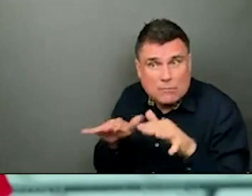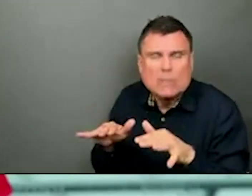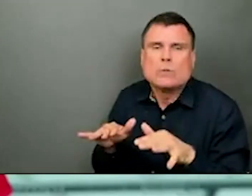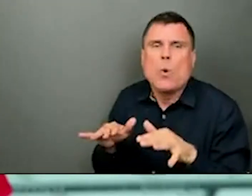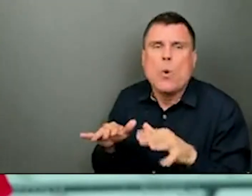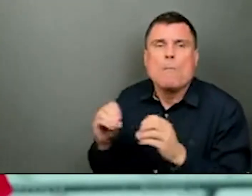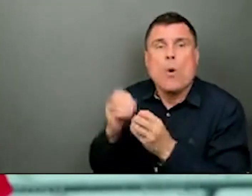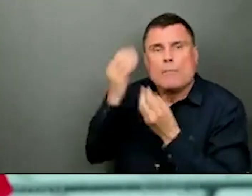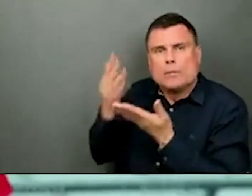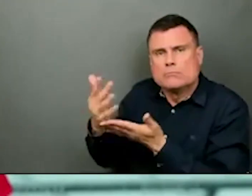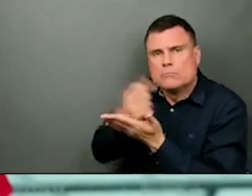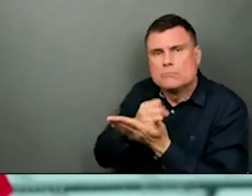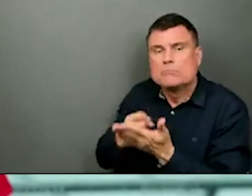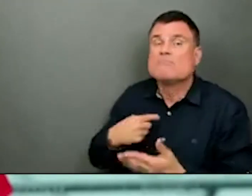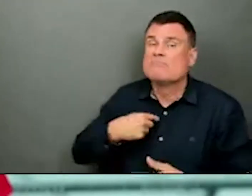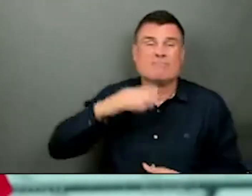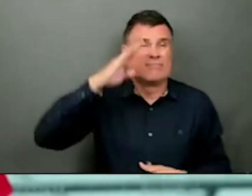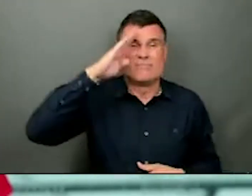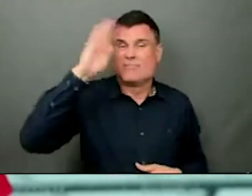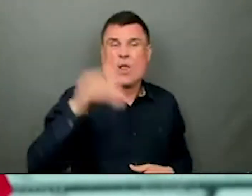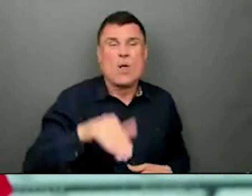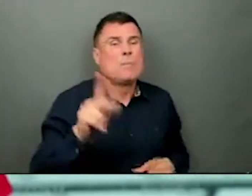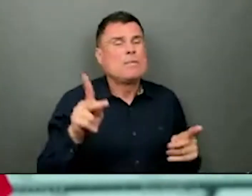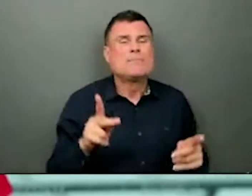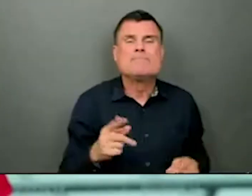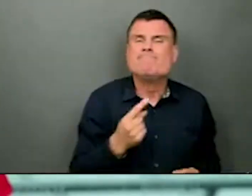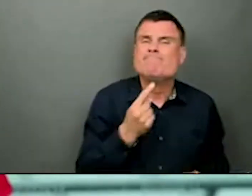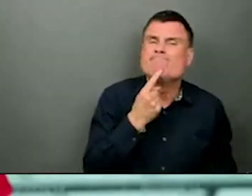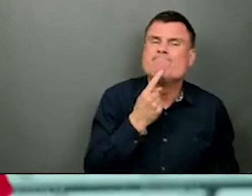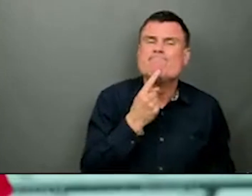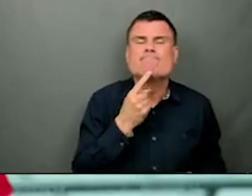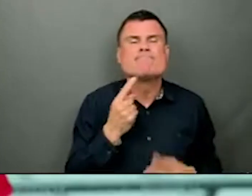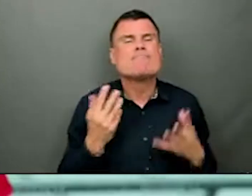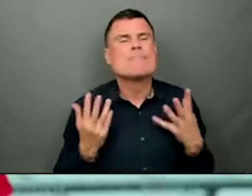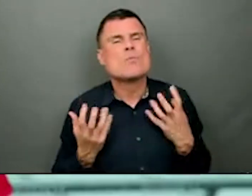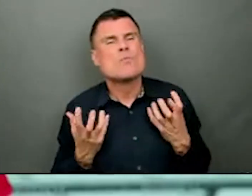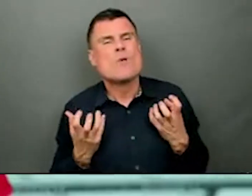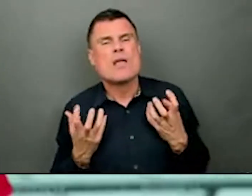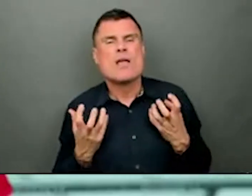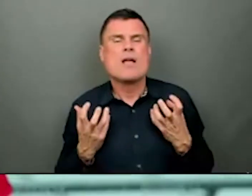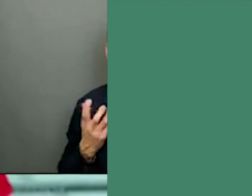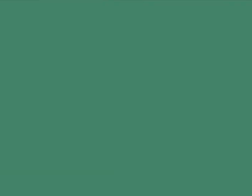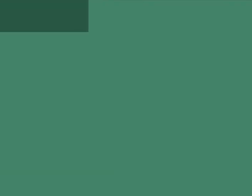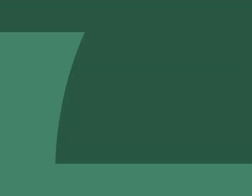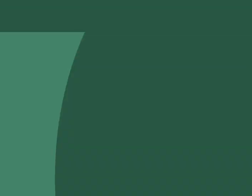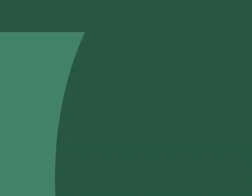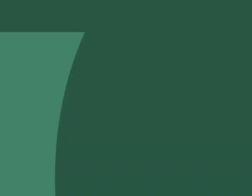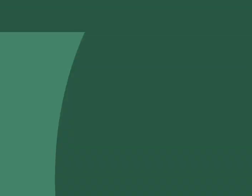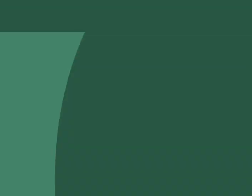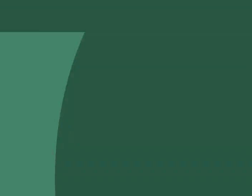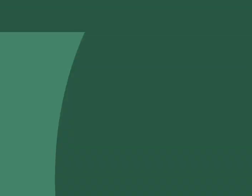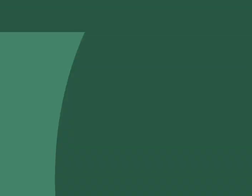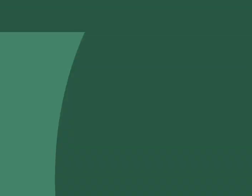there will not be big events where there's lots of crowds of people this summer.